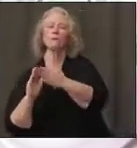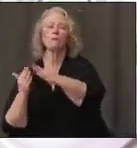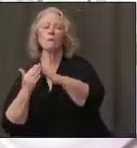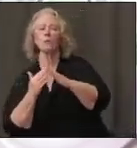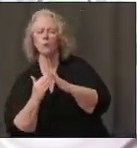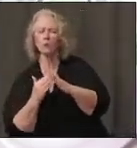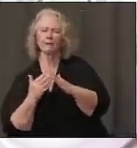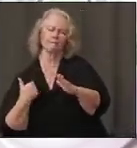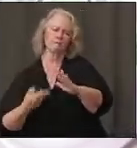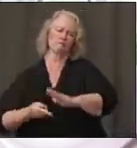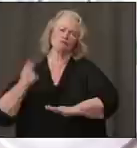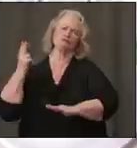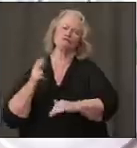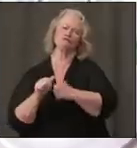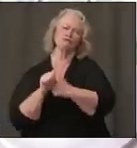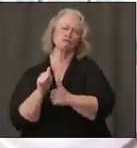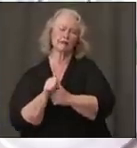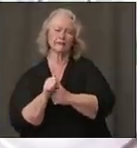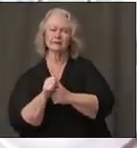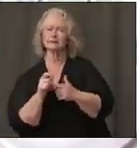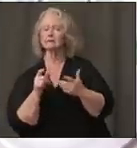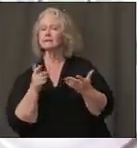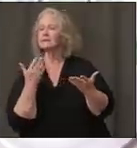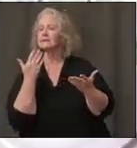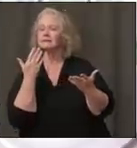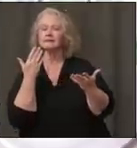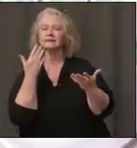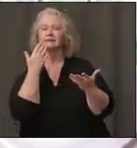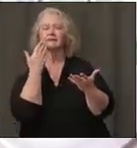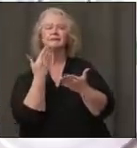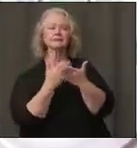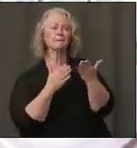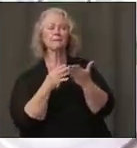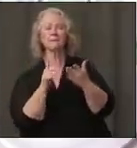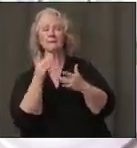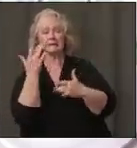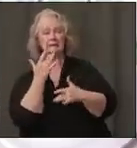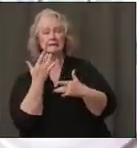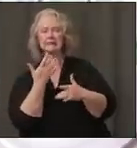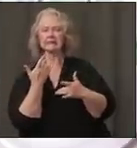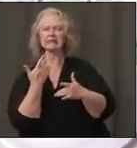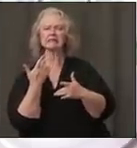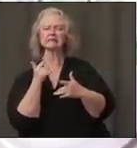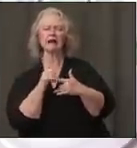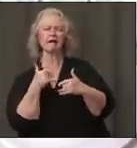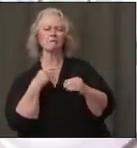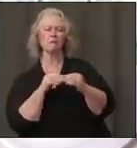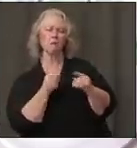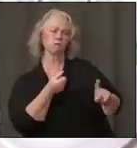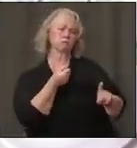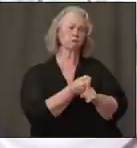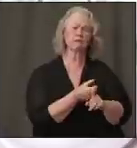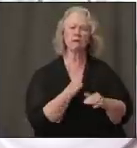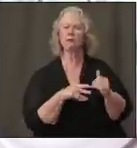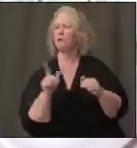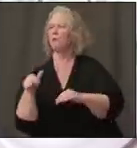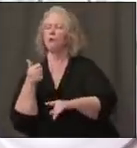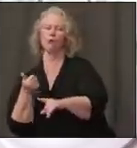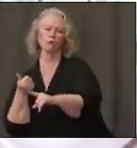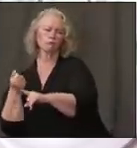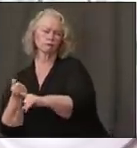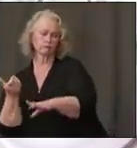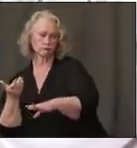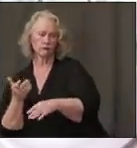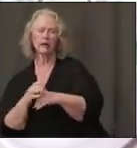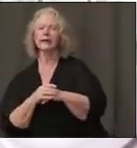that's not unlike any infectious disease, where we see a disproportionate impact of infectious disease on certain communities and people who work in certain jobs.